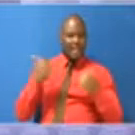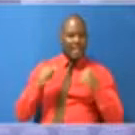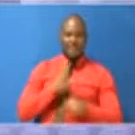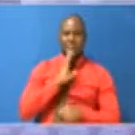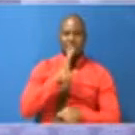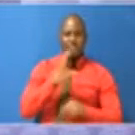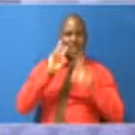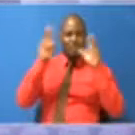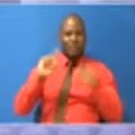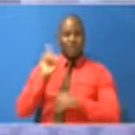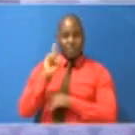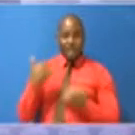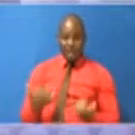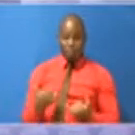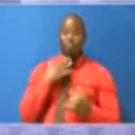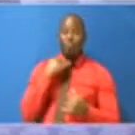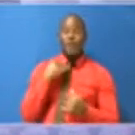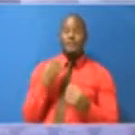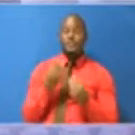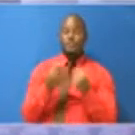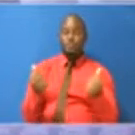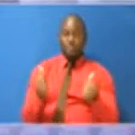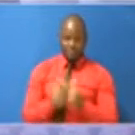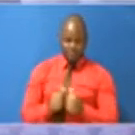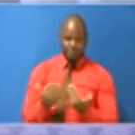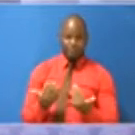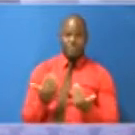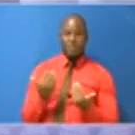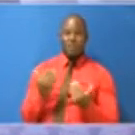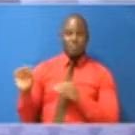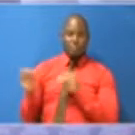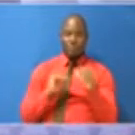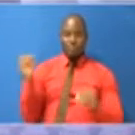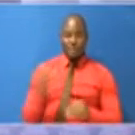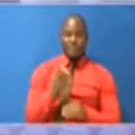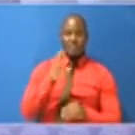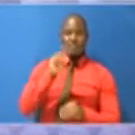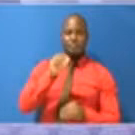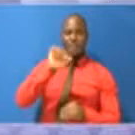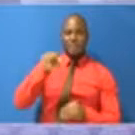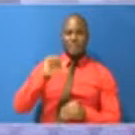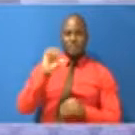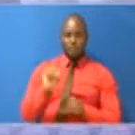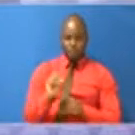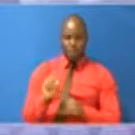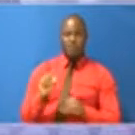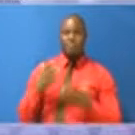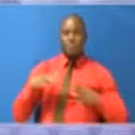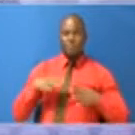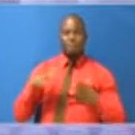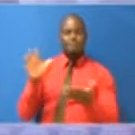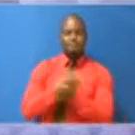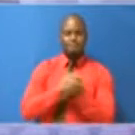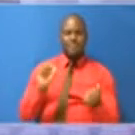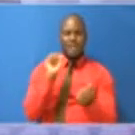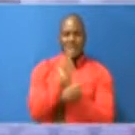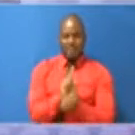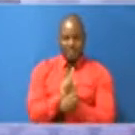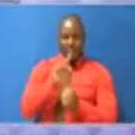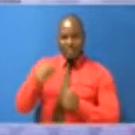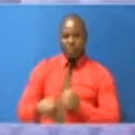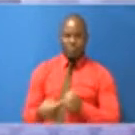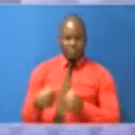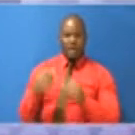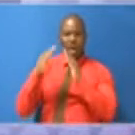issue of nerolians but now you're saying you want to steal that they were moved from slums in majengo their slums were put down and put in 11 you know 11